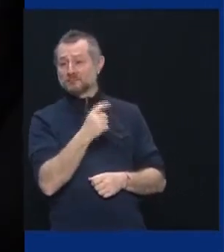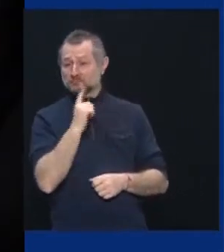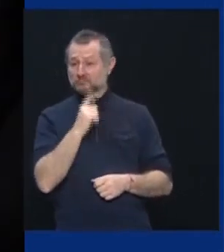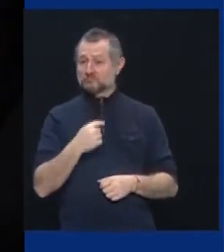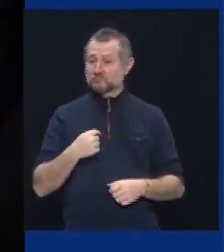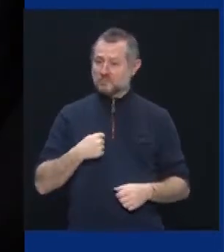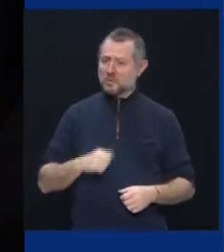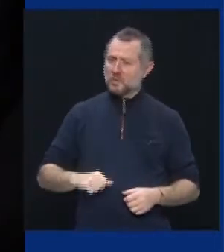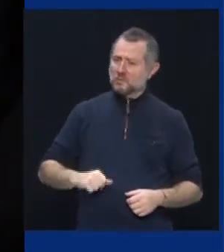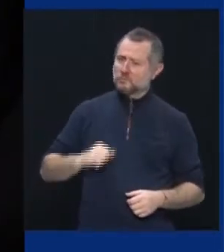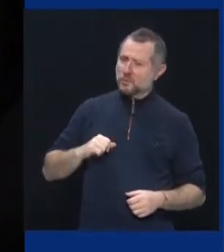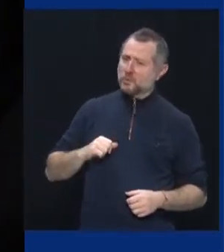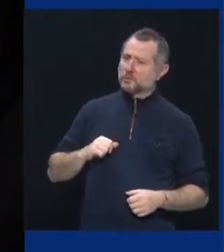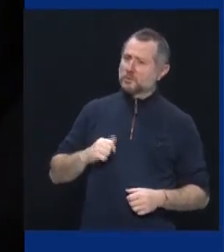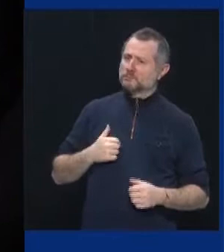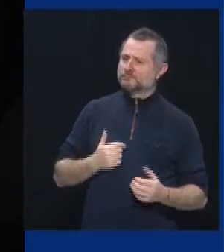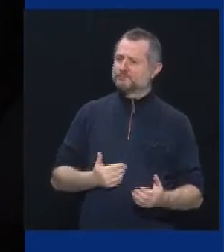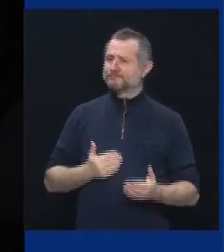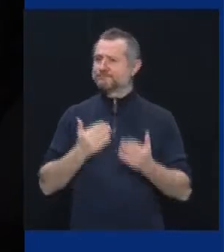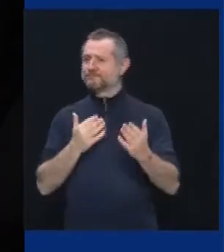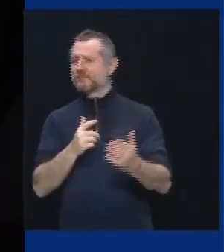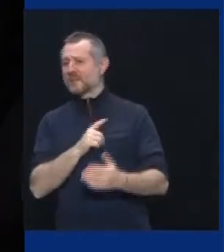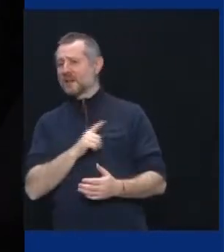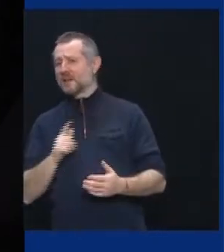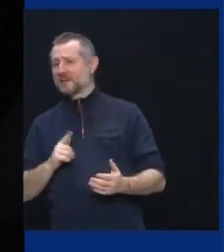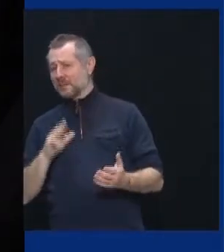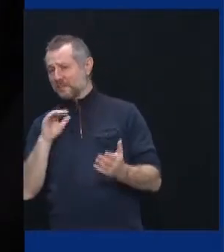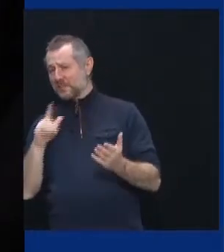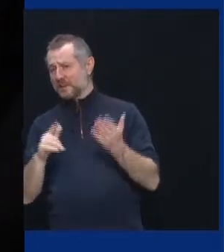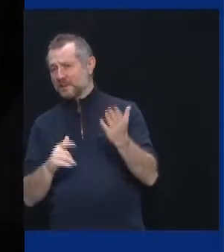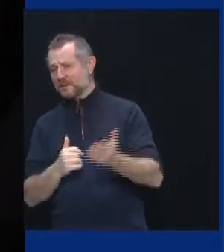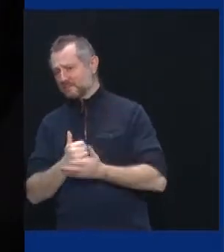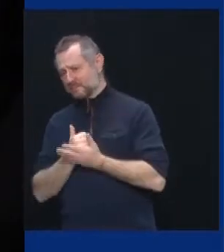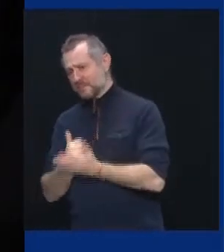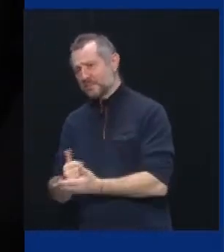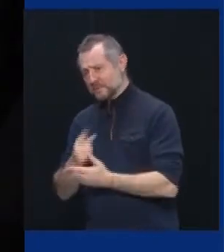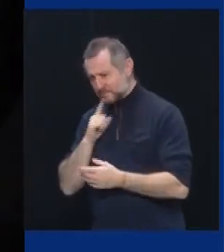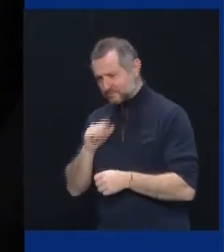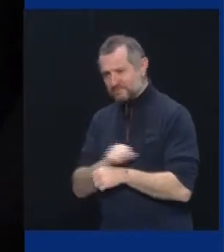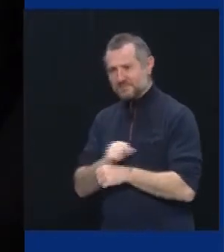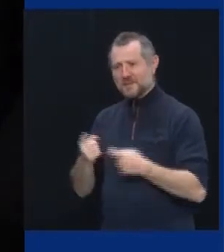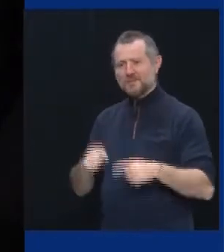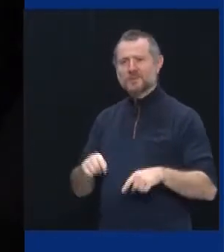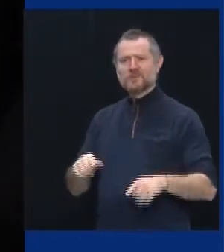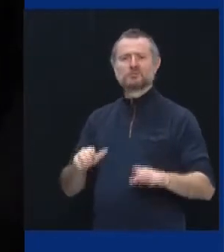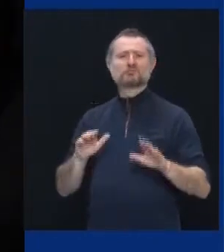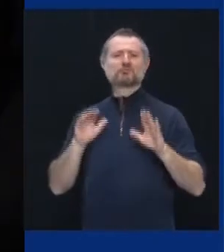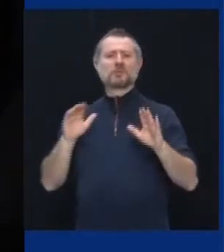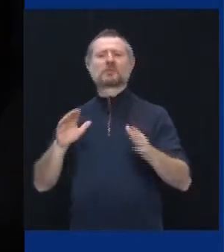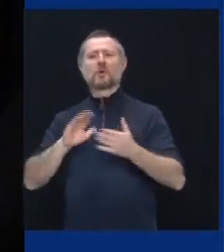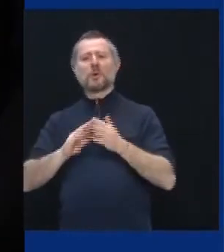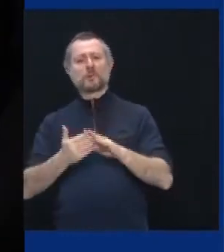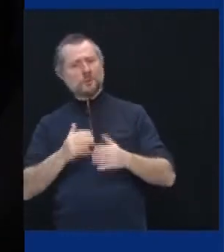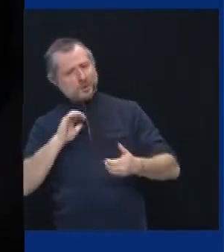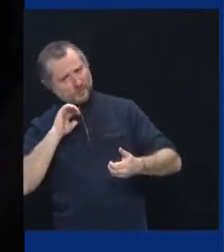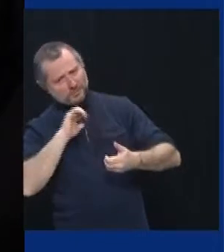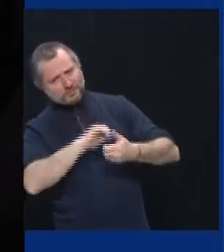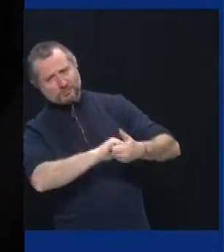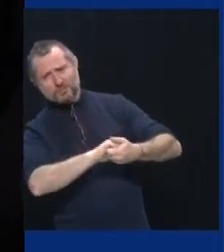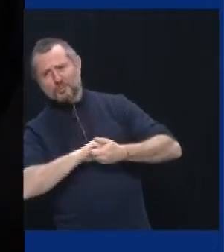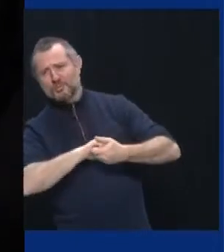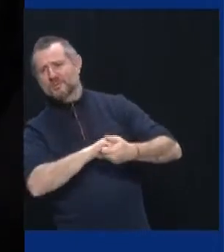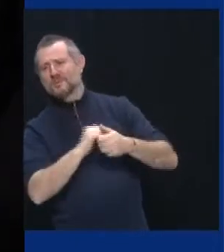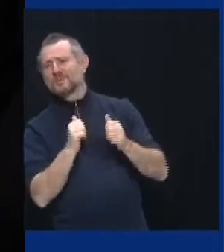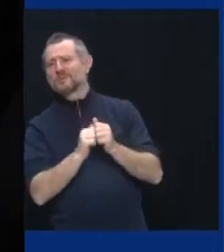this vision into reality. This is a real community partnership with real community